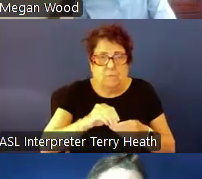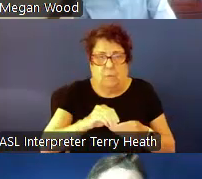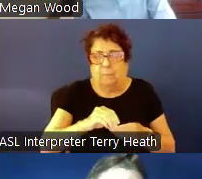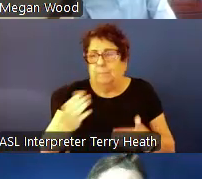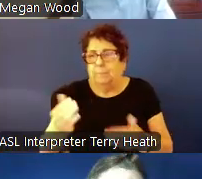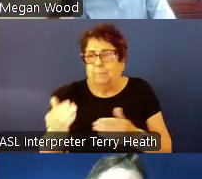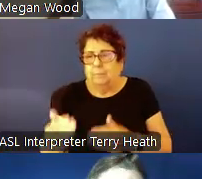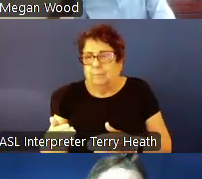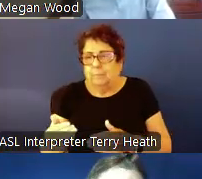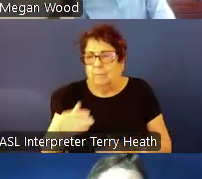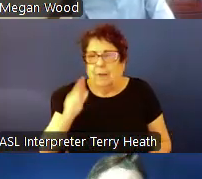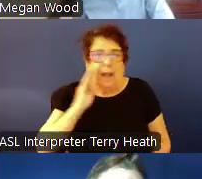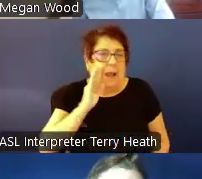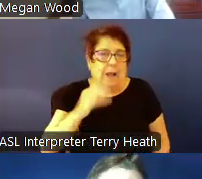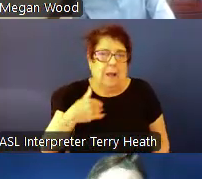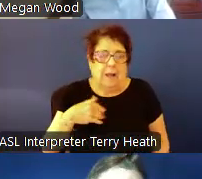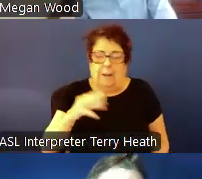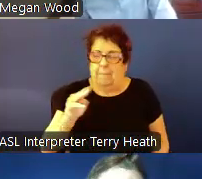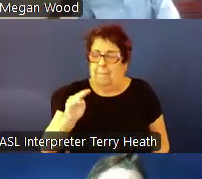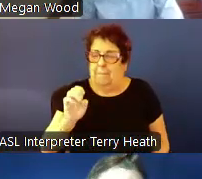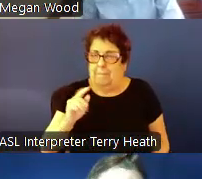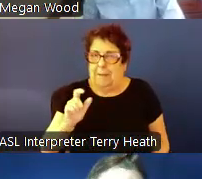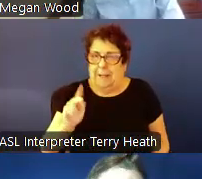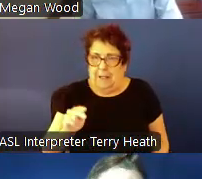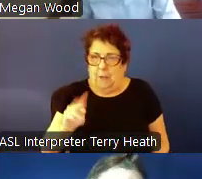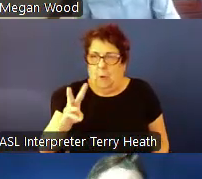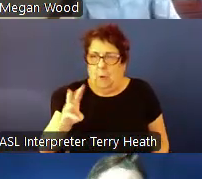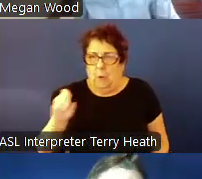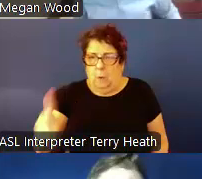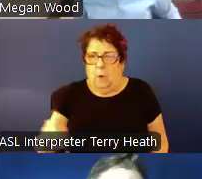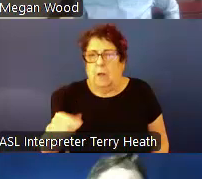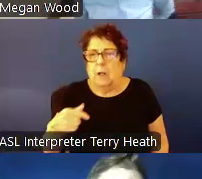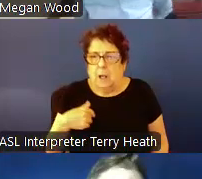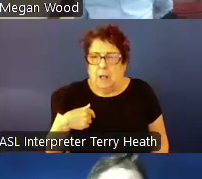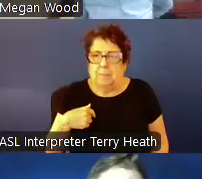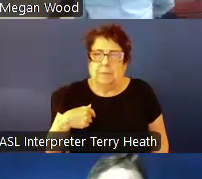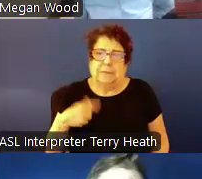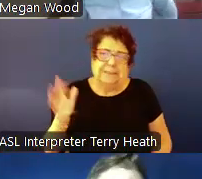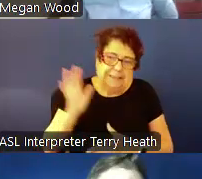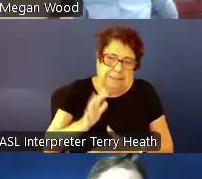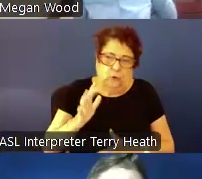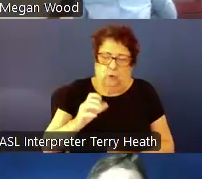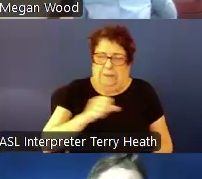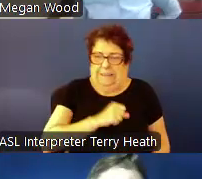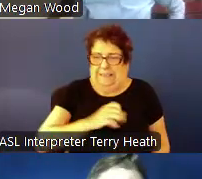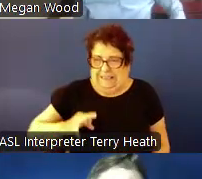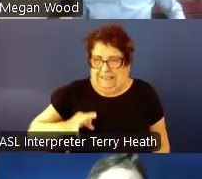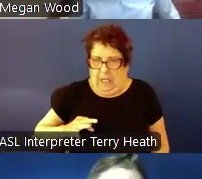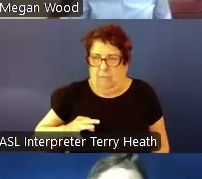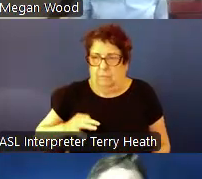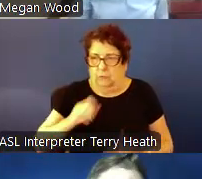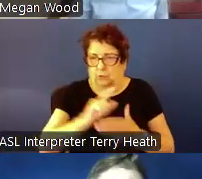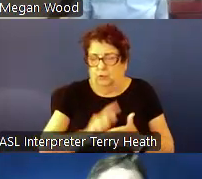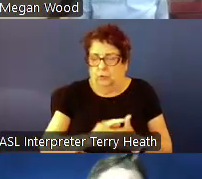Hi, I'm Megan Wood. I'm a senior staff attorney at Prairie State Legal Services in our Bloomington office.